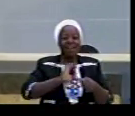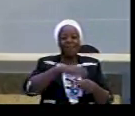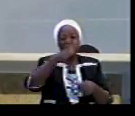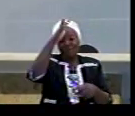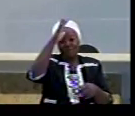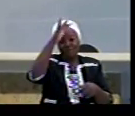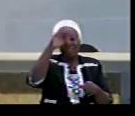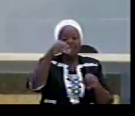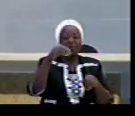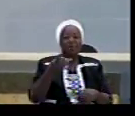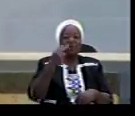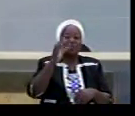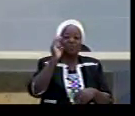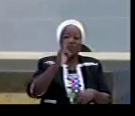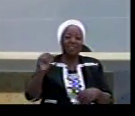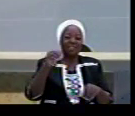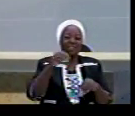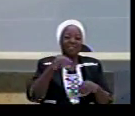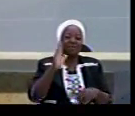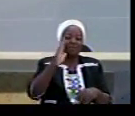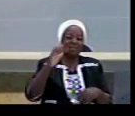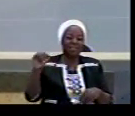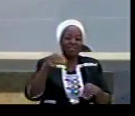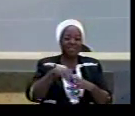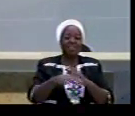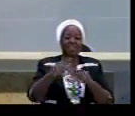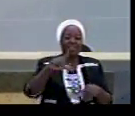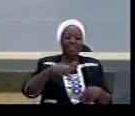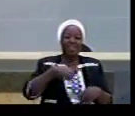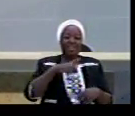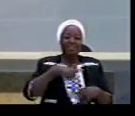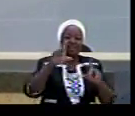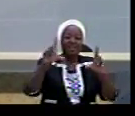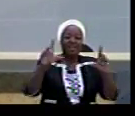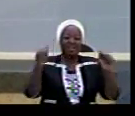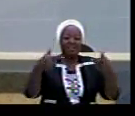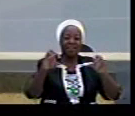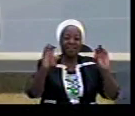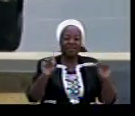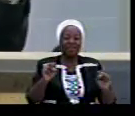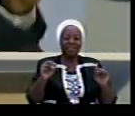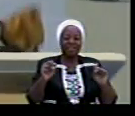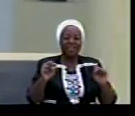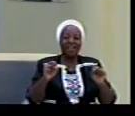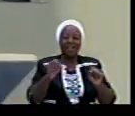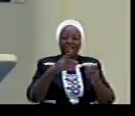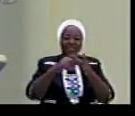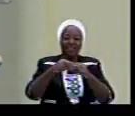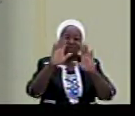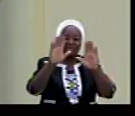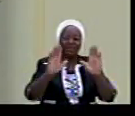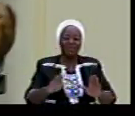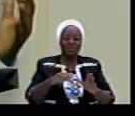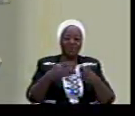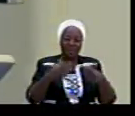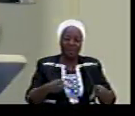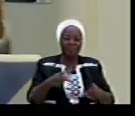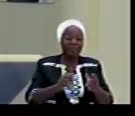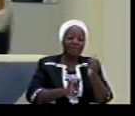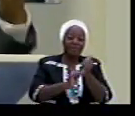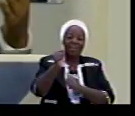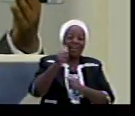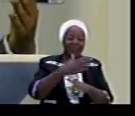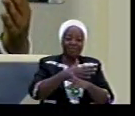Lagos, and miracles were happening far away in Ethiopia. That's for you to understand that there is